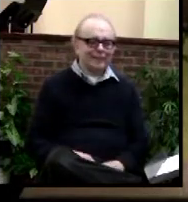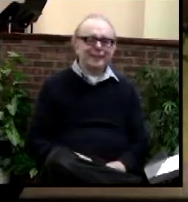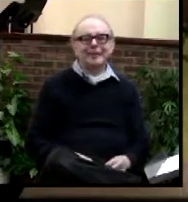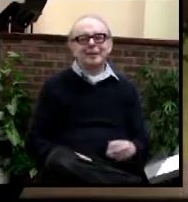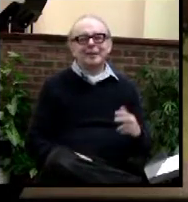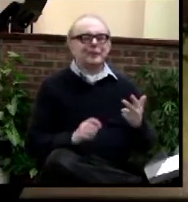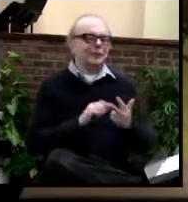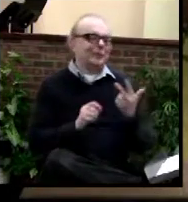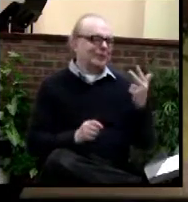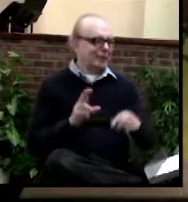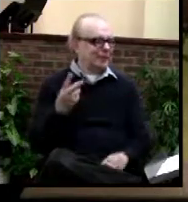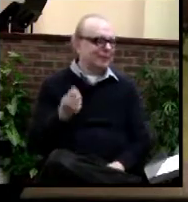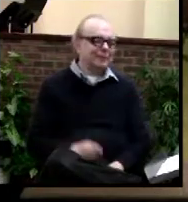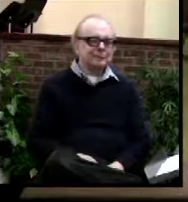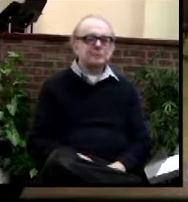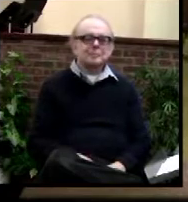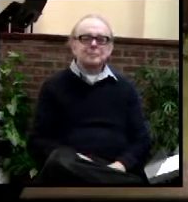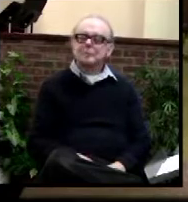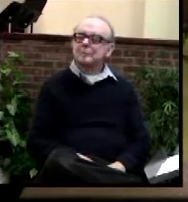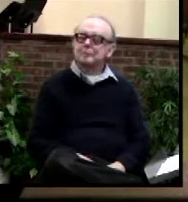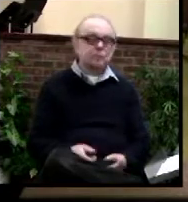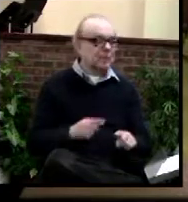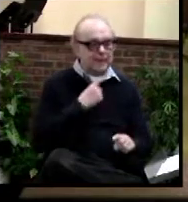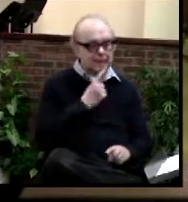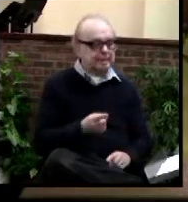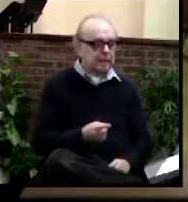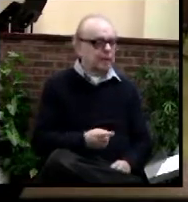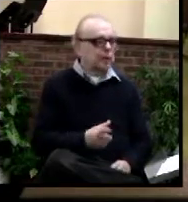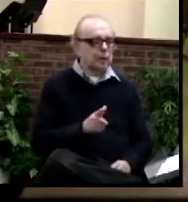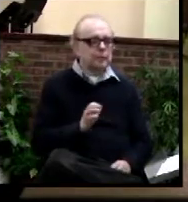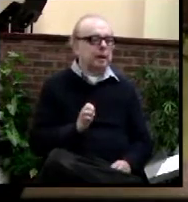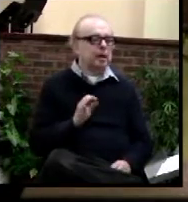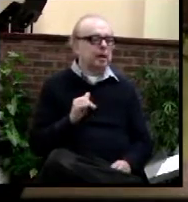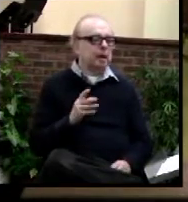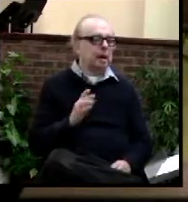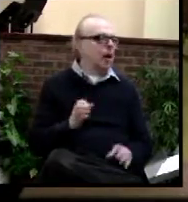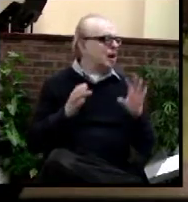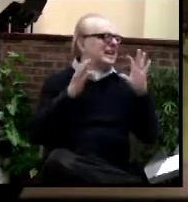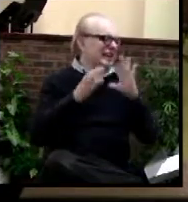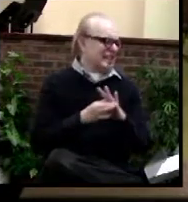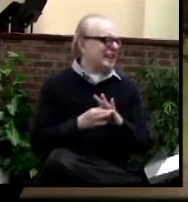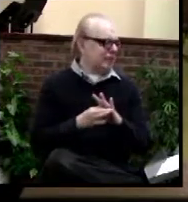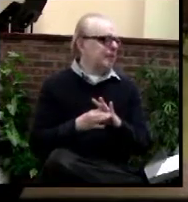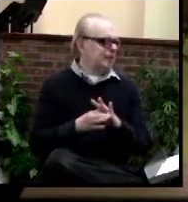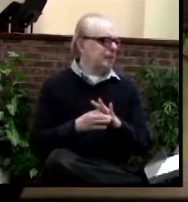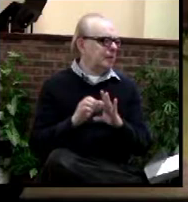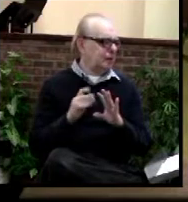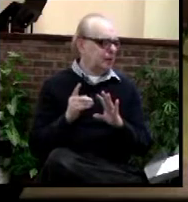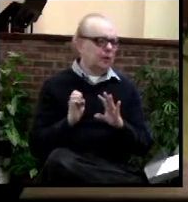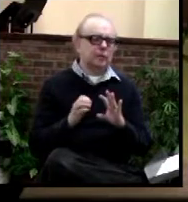3:12, okay? So when he says, do not be yoked, you got to understand what yoked is,